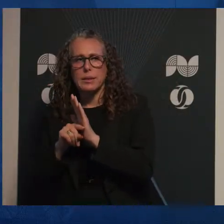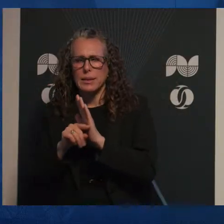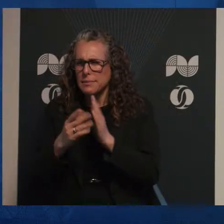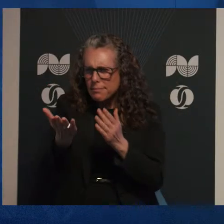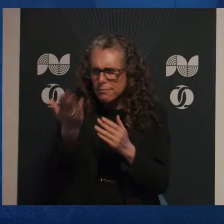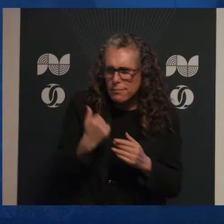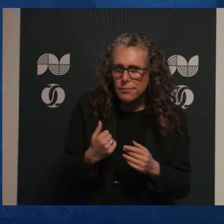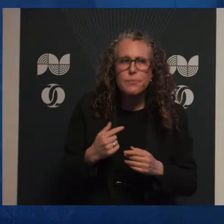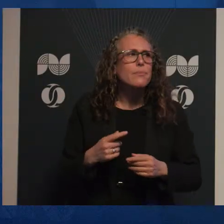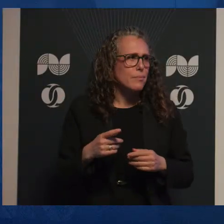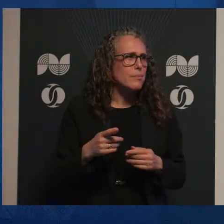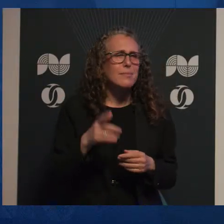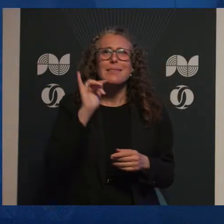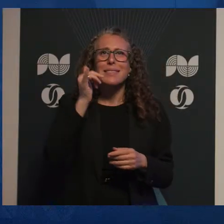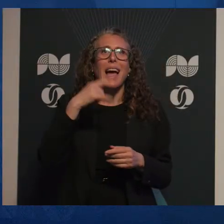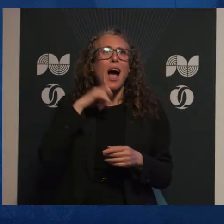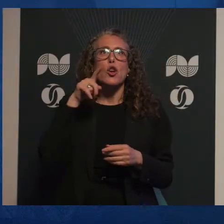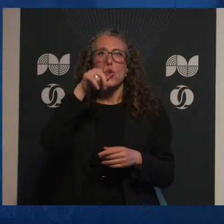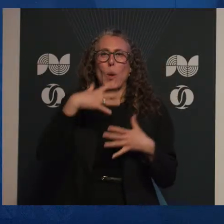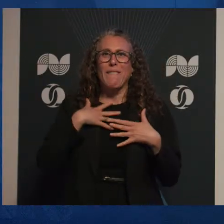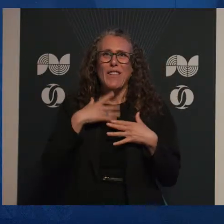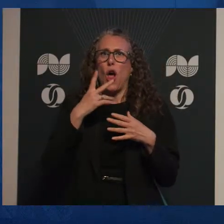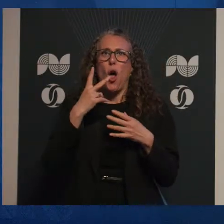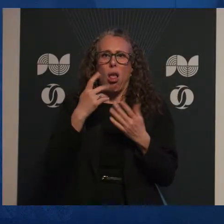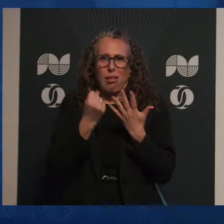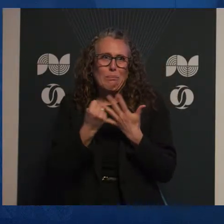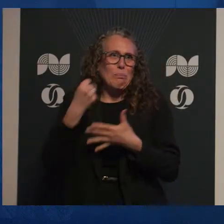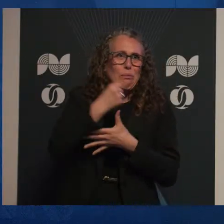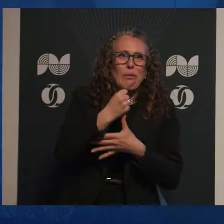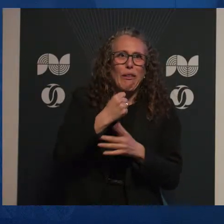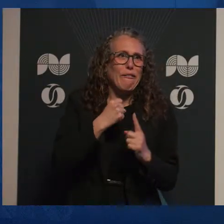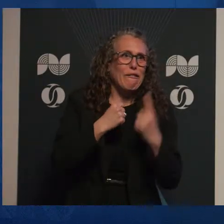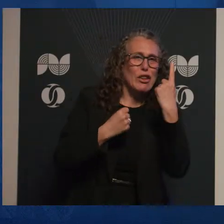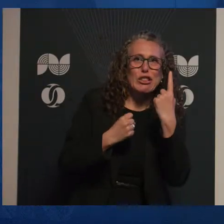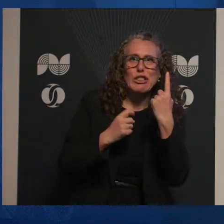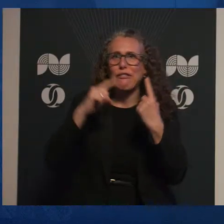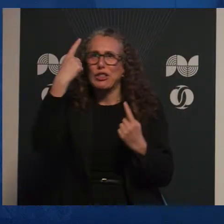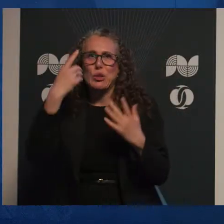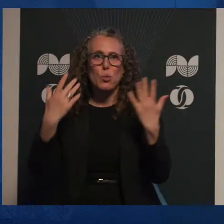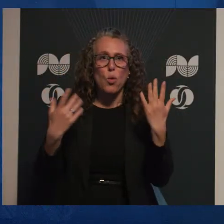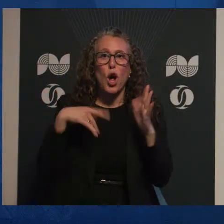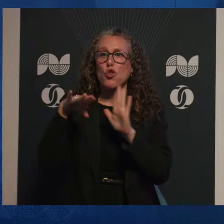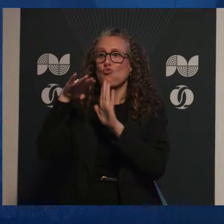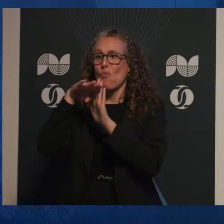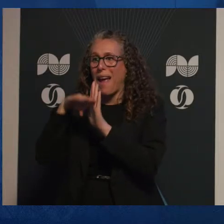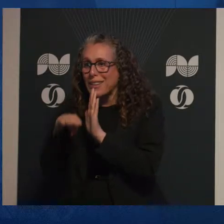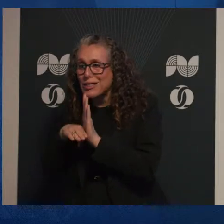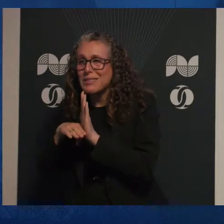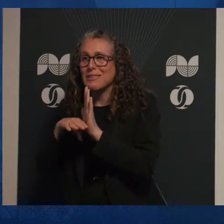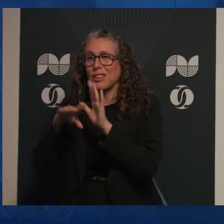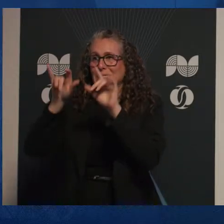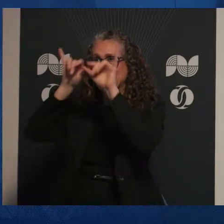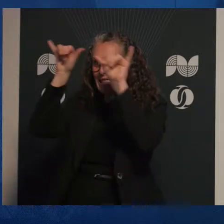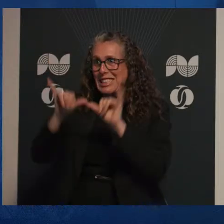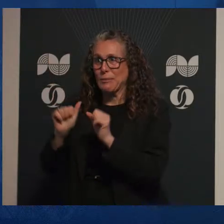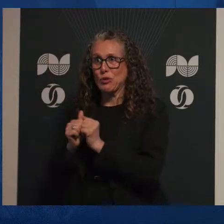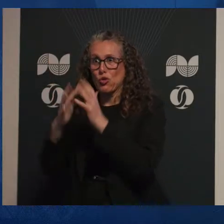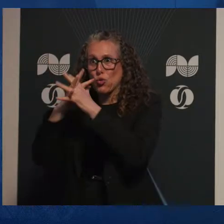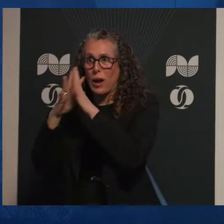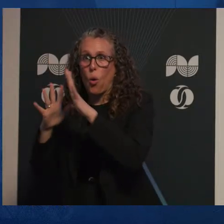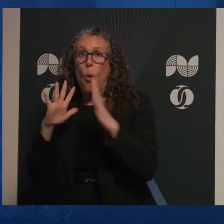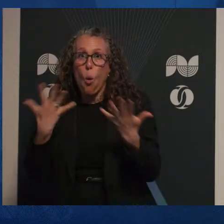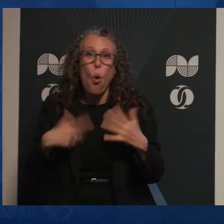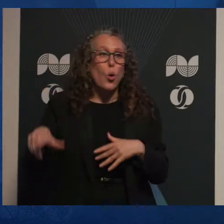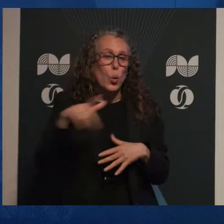is where the urgency is or where is the priority. Is it on the regulatory framework, the geopolitics, or is it on the sense of urgency